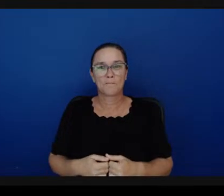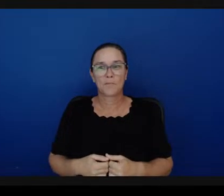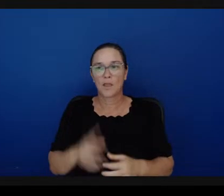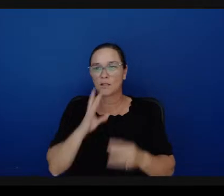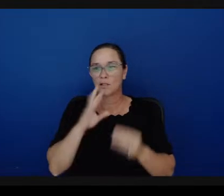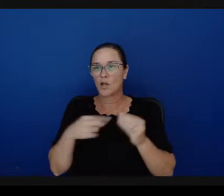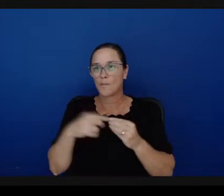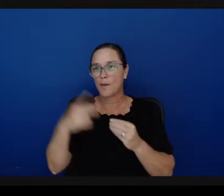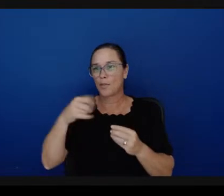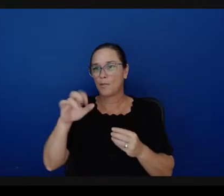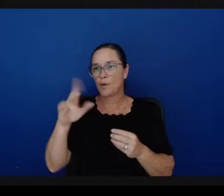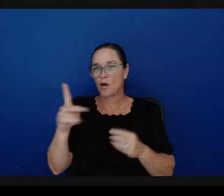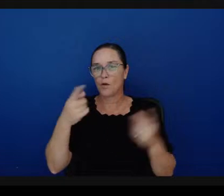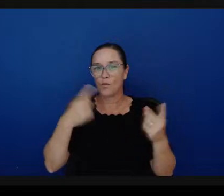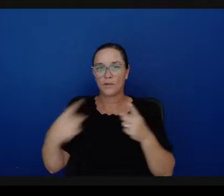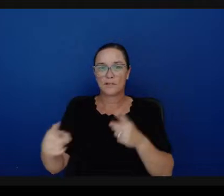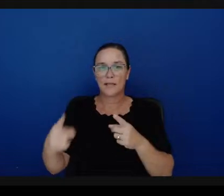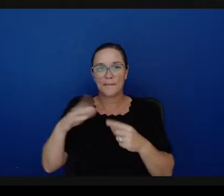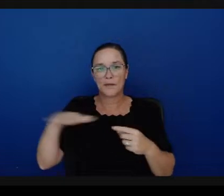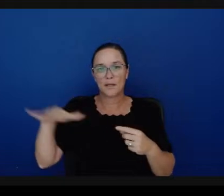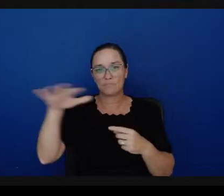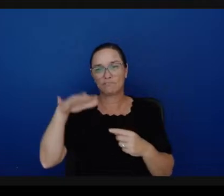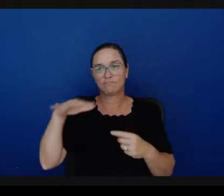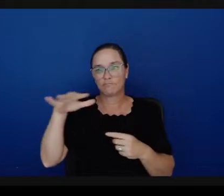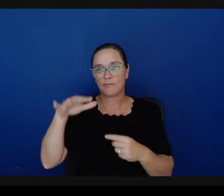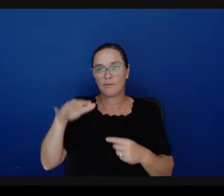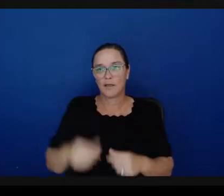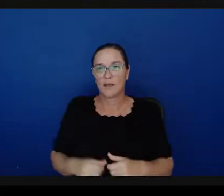happening around our neck of the woods here.